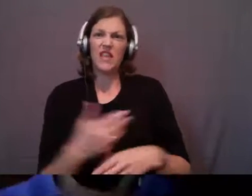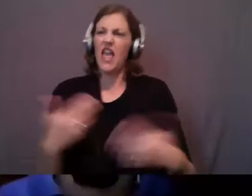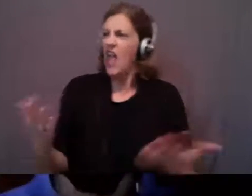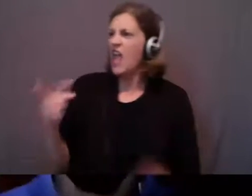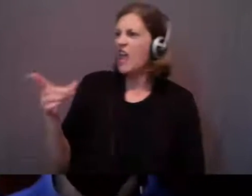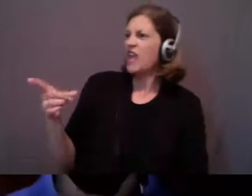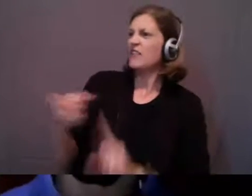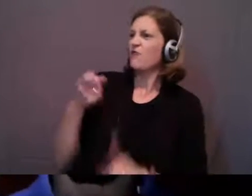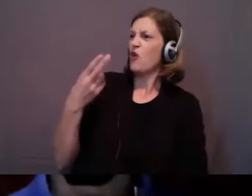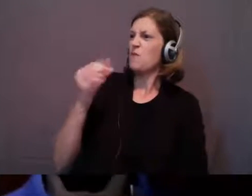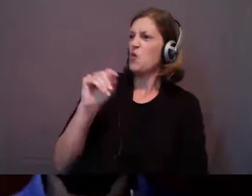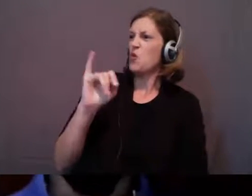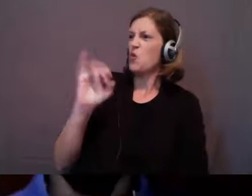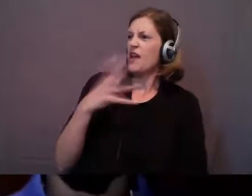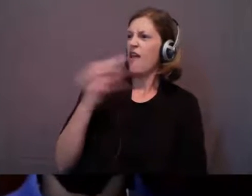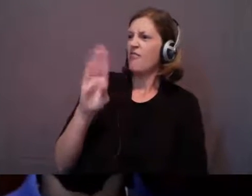Blowfish.